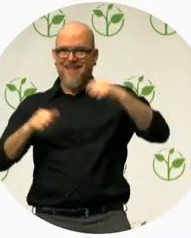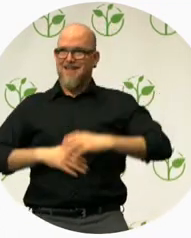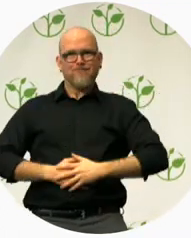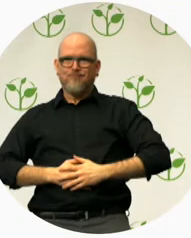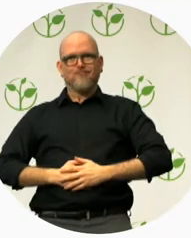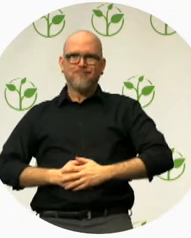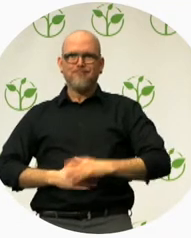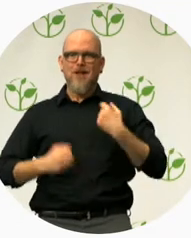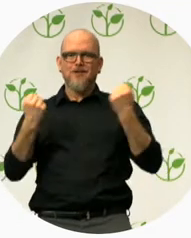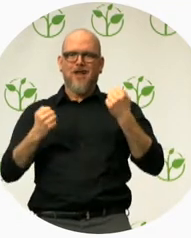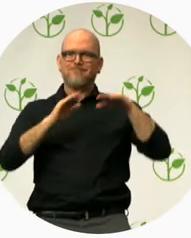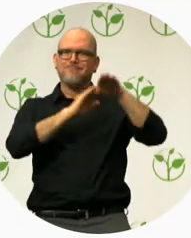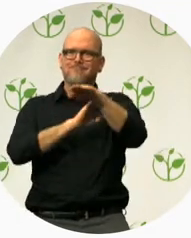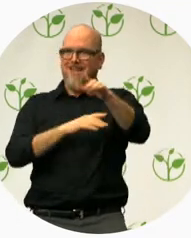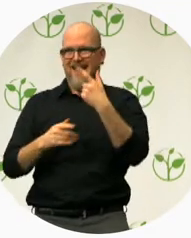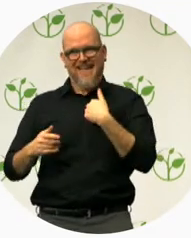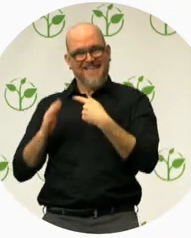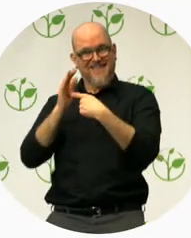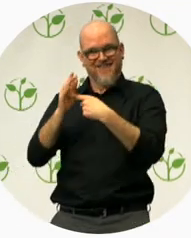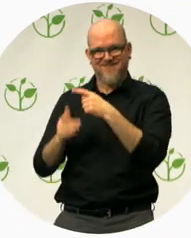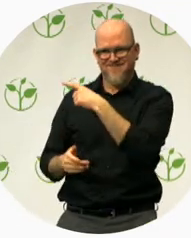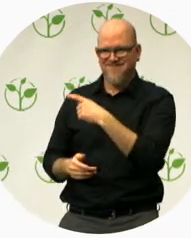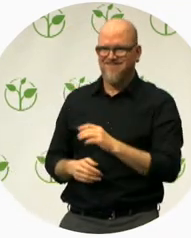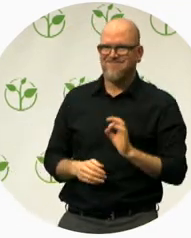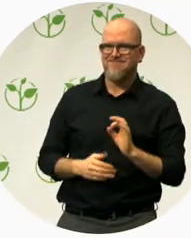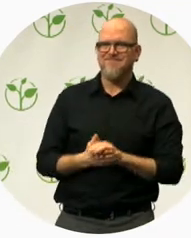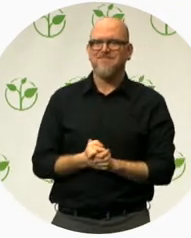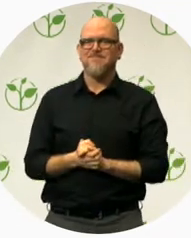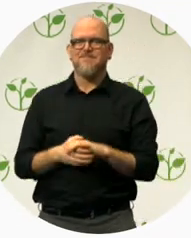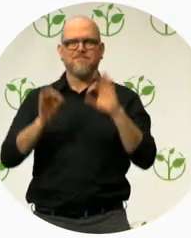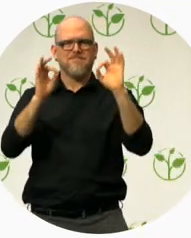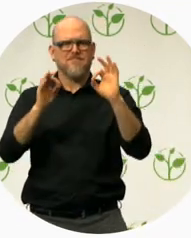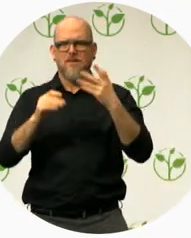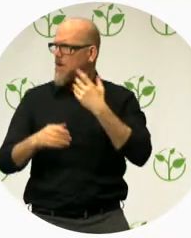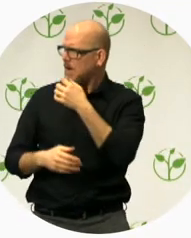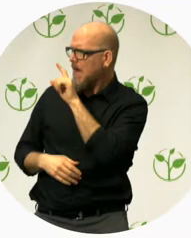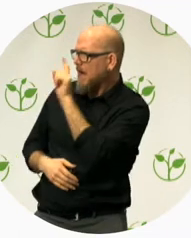was working on the computer. The question was if it would work on the car.